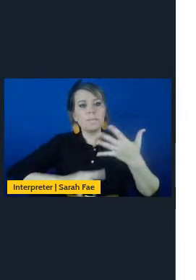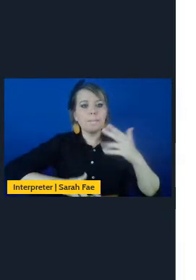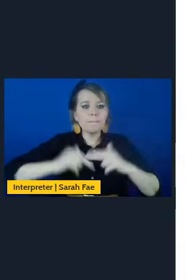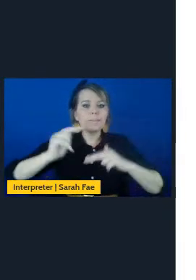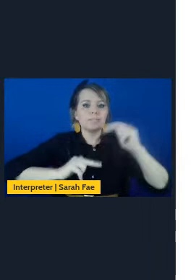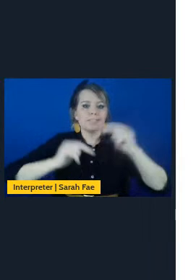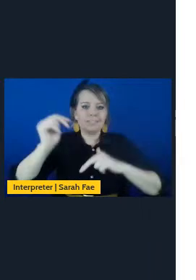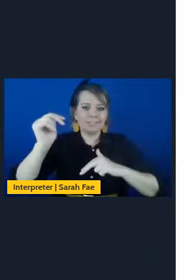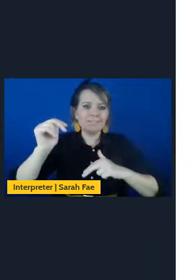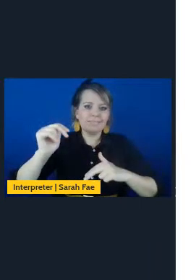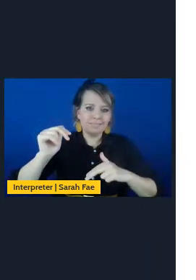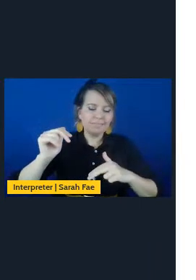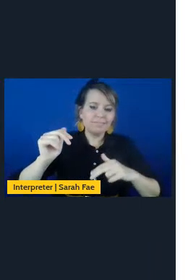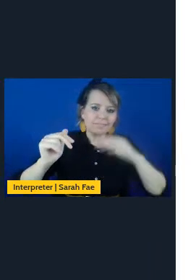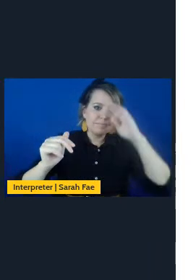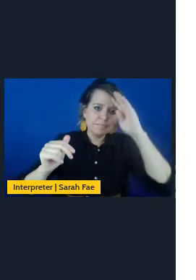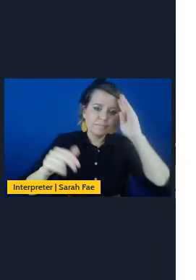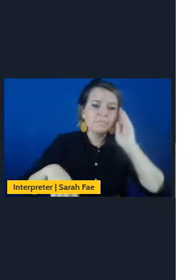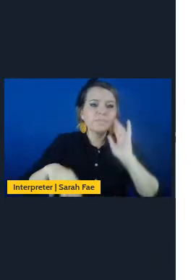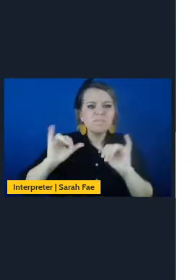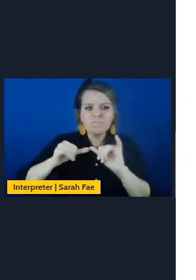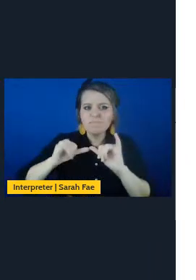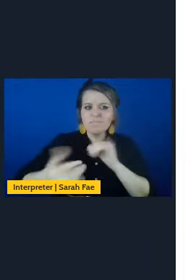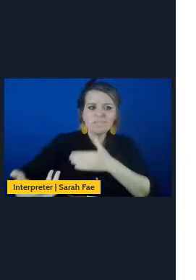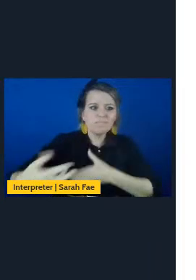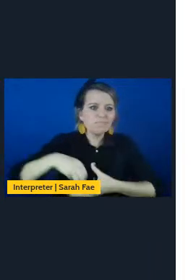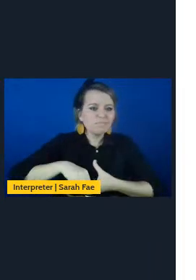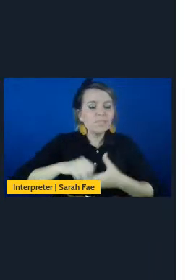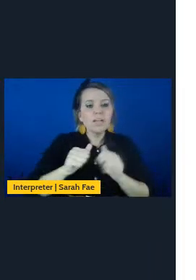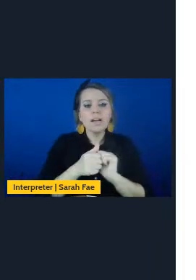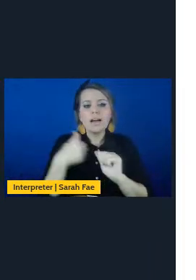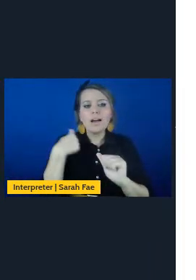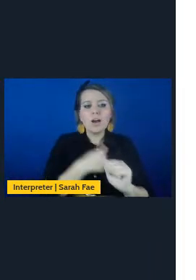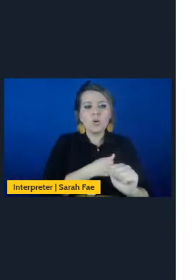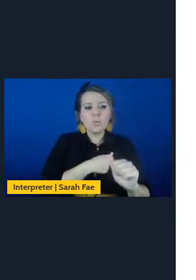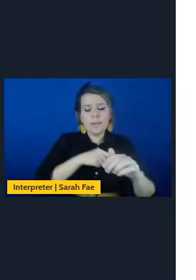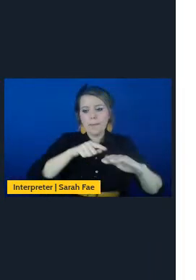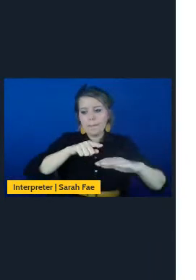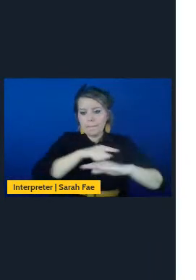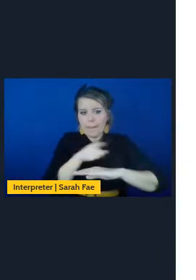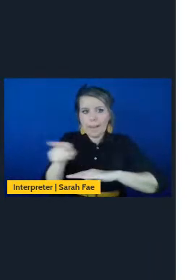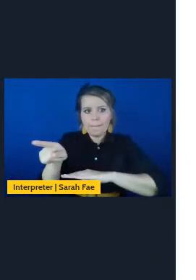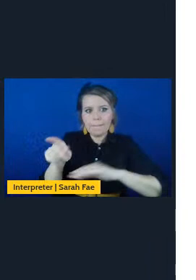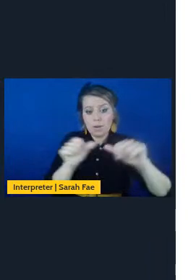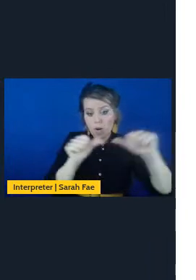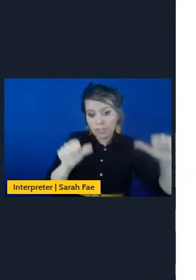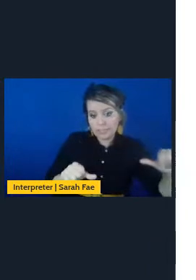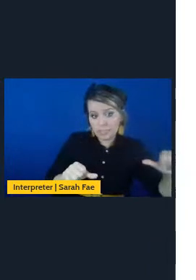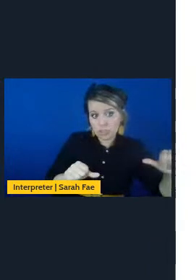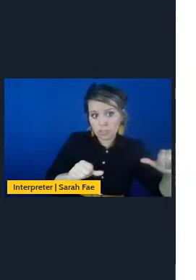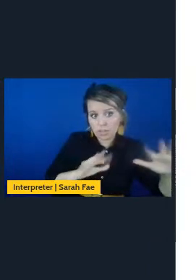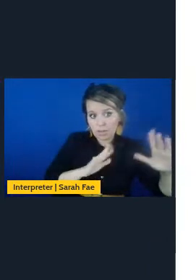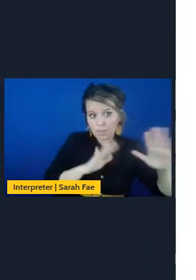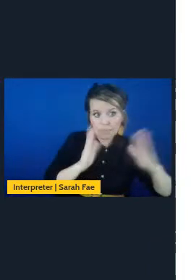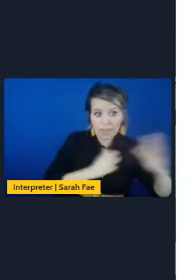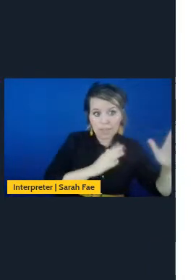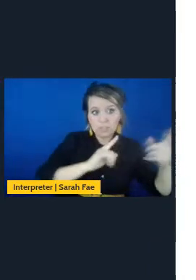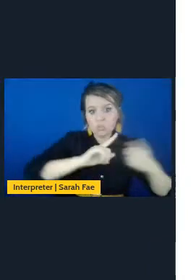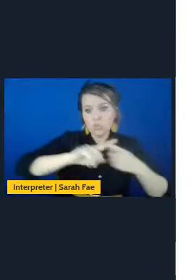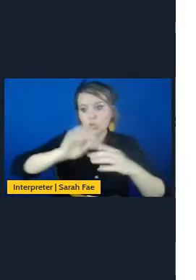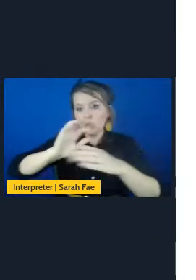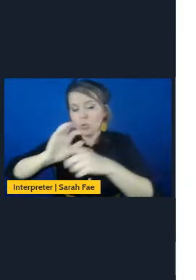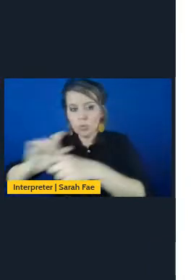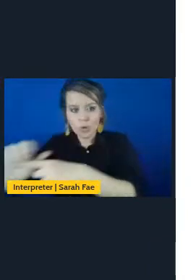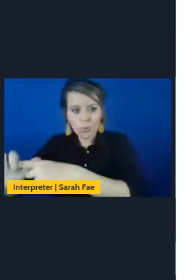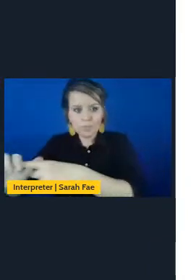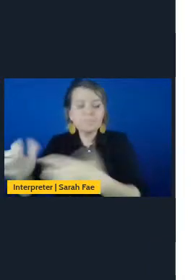eventually focus in my talk, how we map architecture to code. So let me walk you through a little example. Let's say I want to